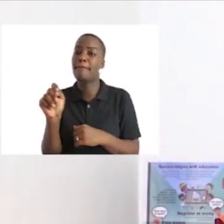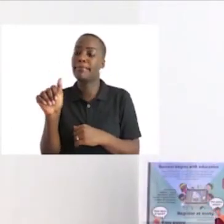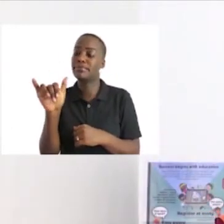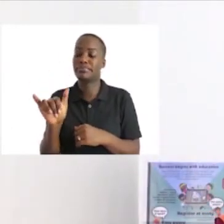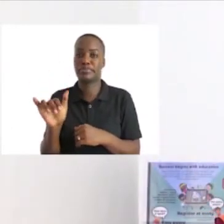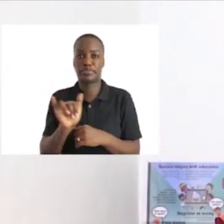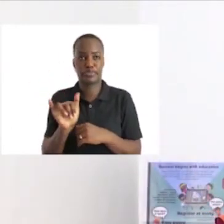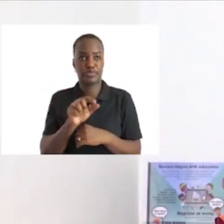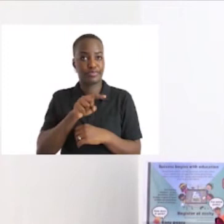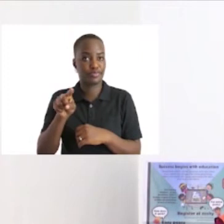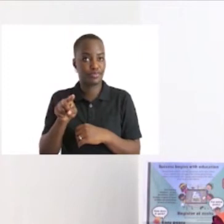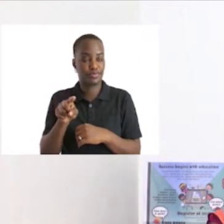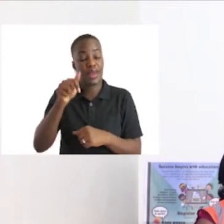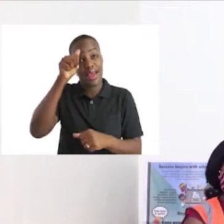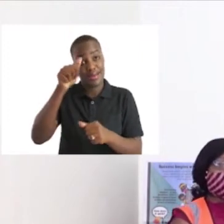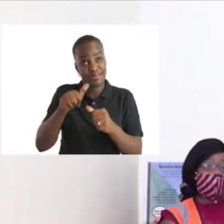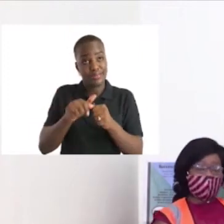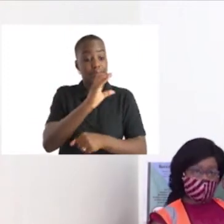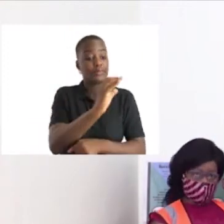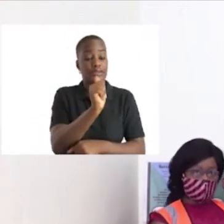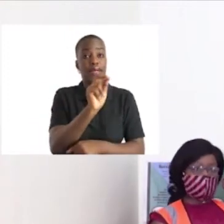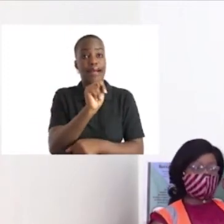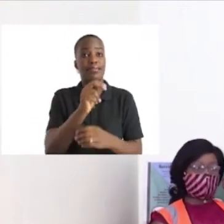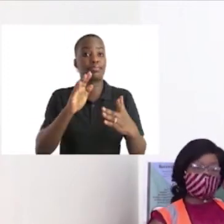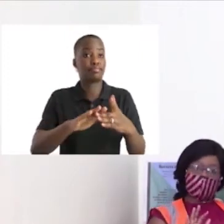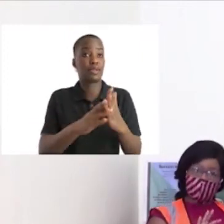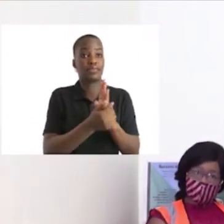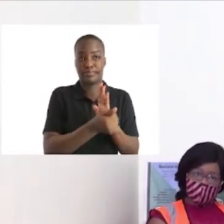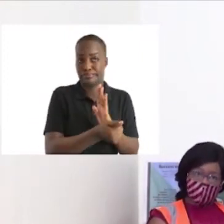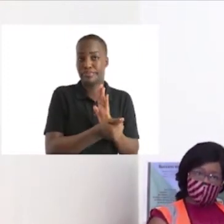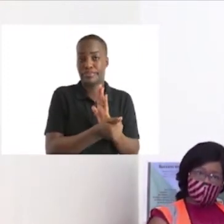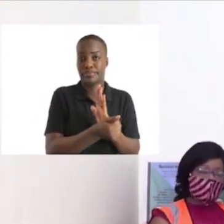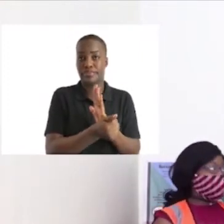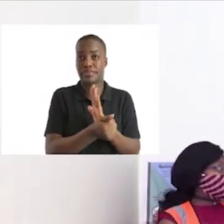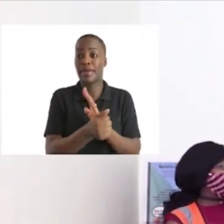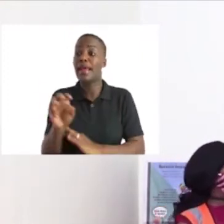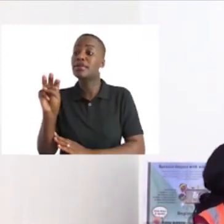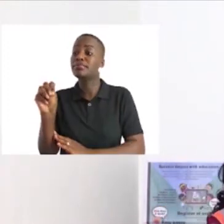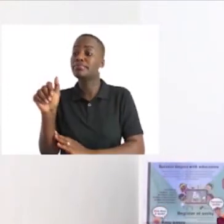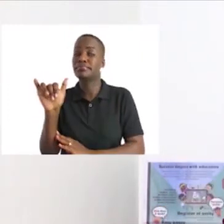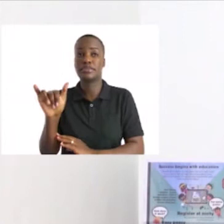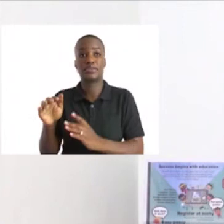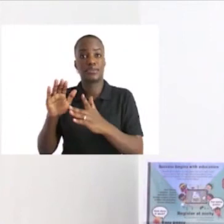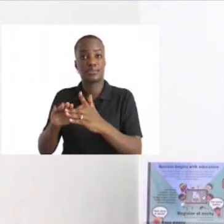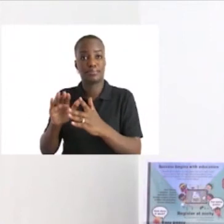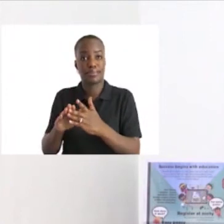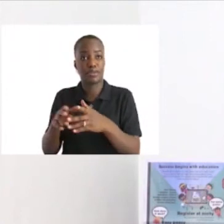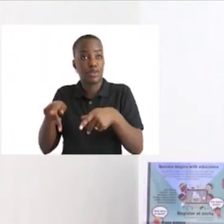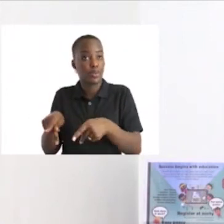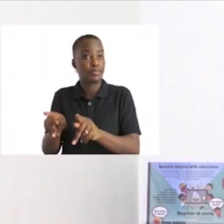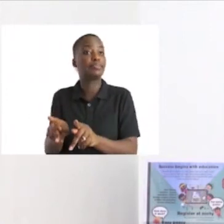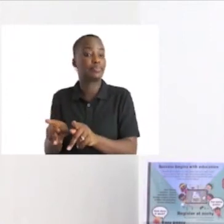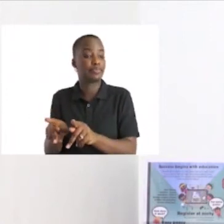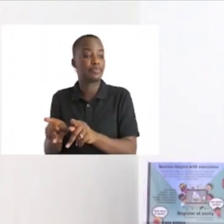may? Remember, can is when we're asking about ability, and may is when we're asking